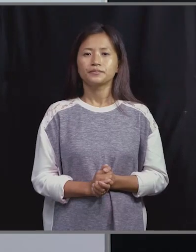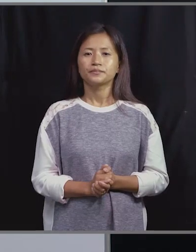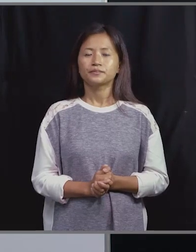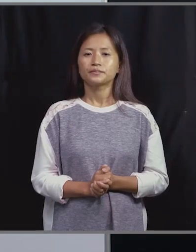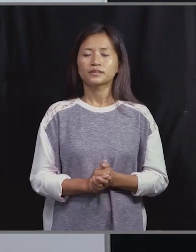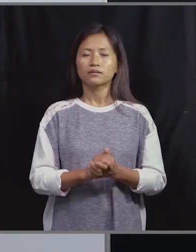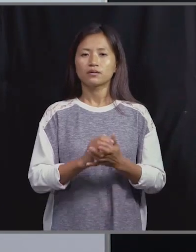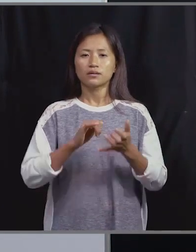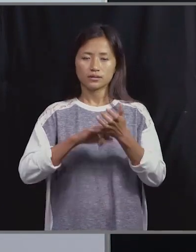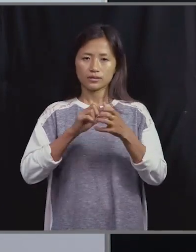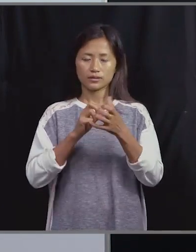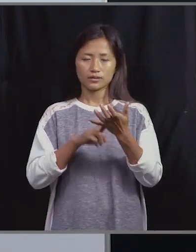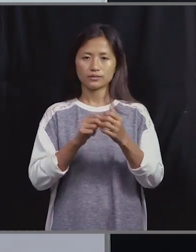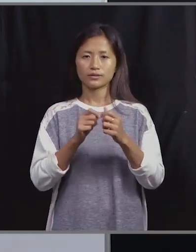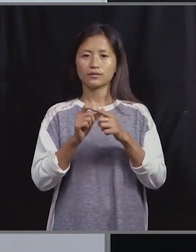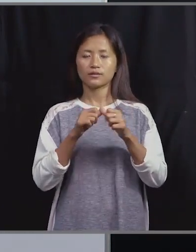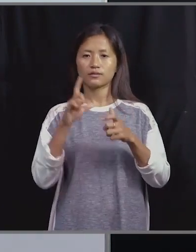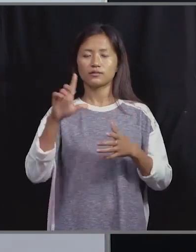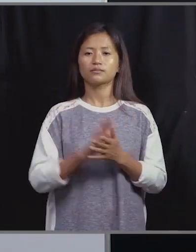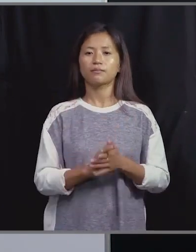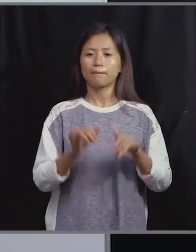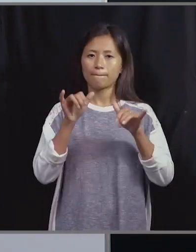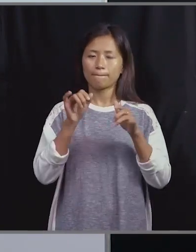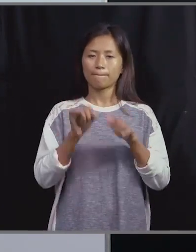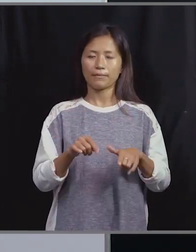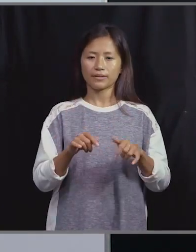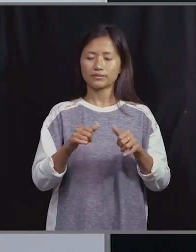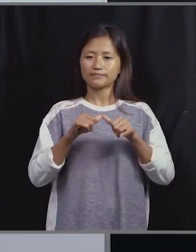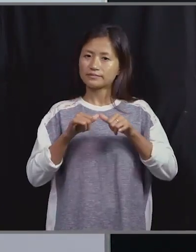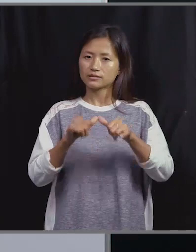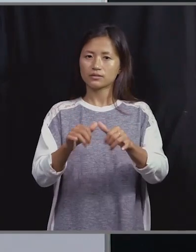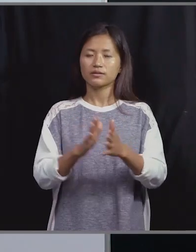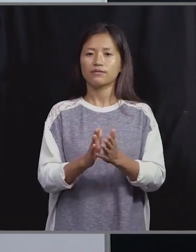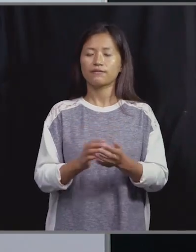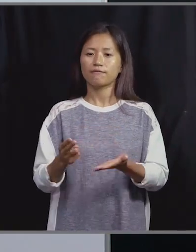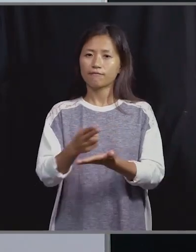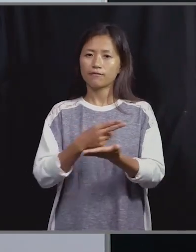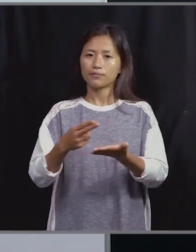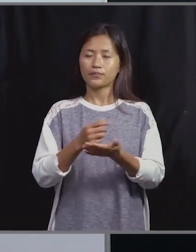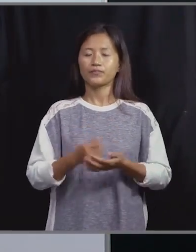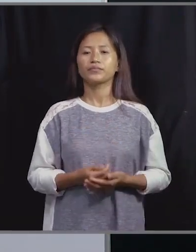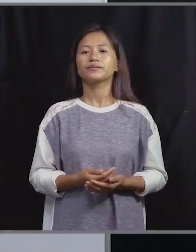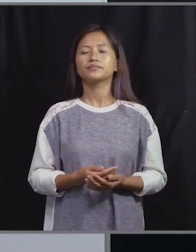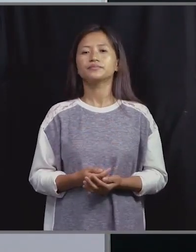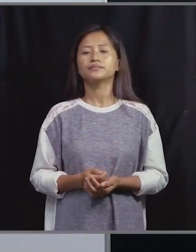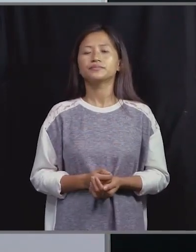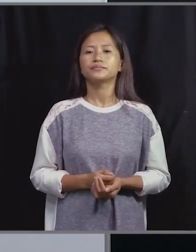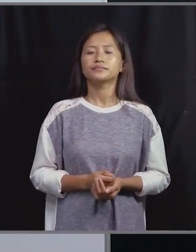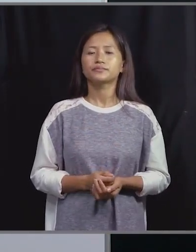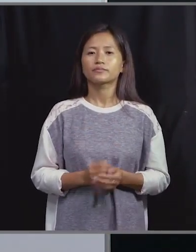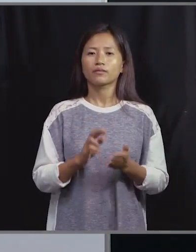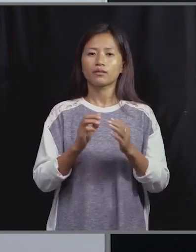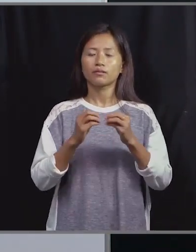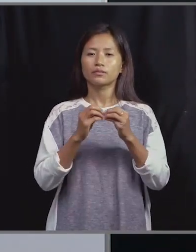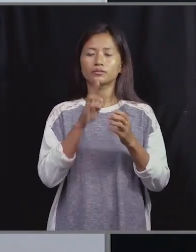the Santals will do a permanent agriculture or farming there. One reason why the British they invited